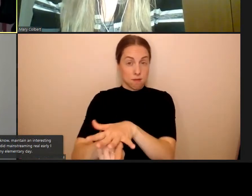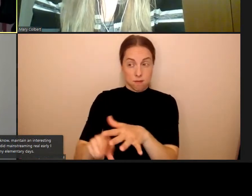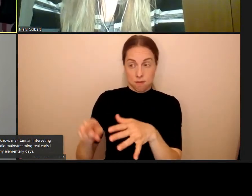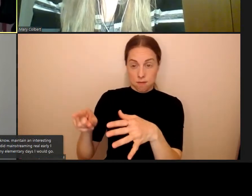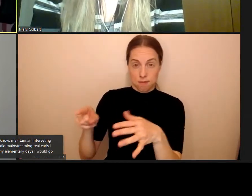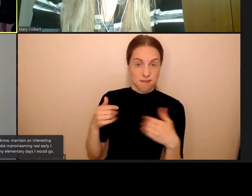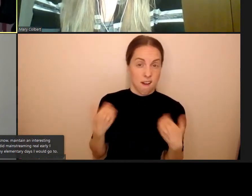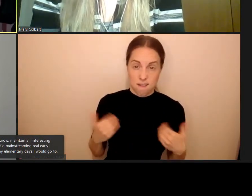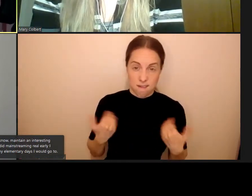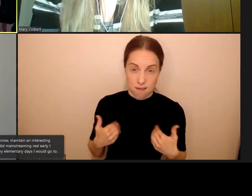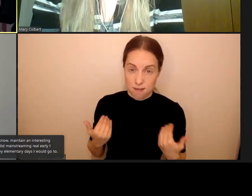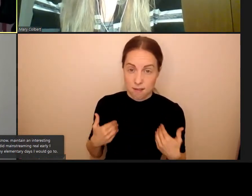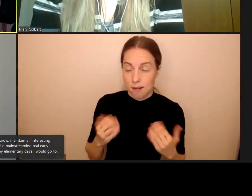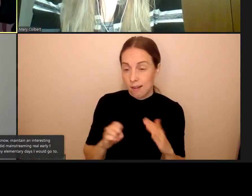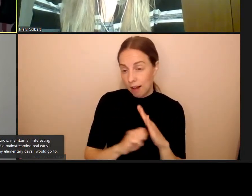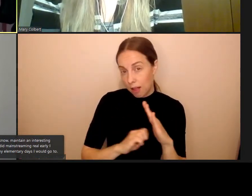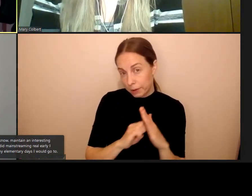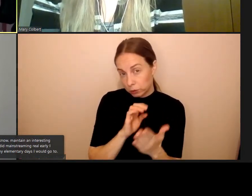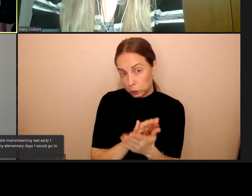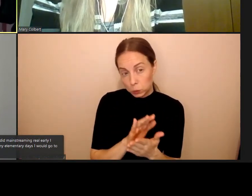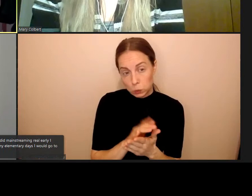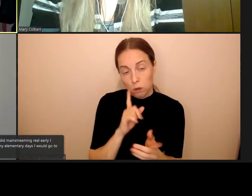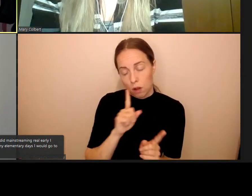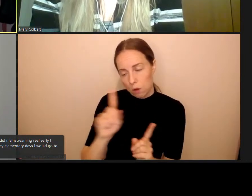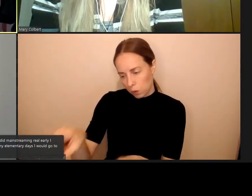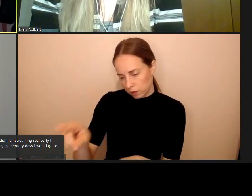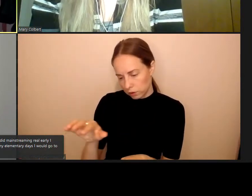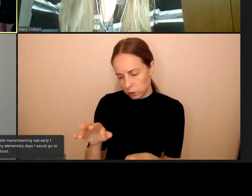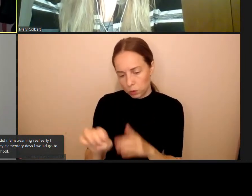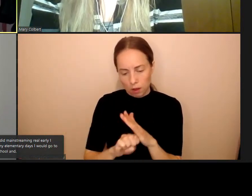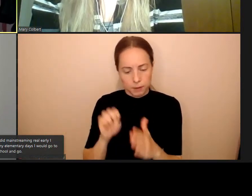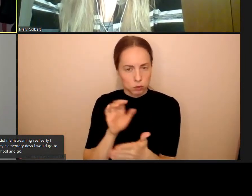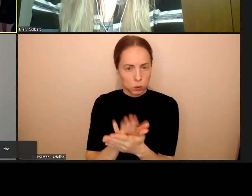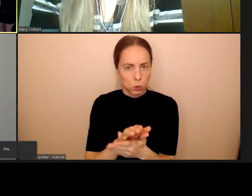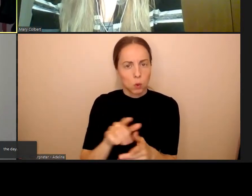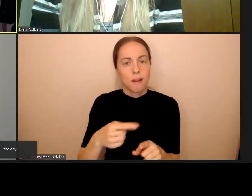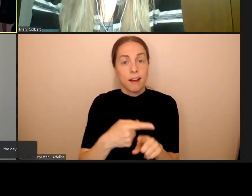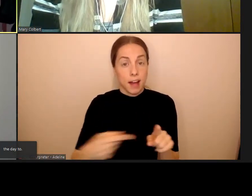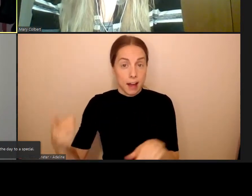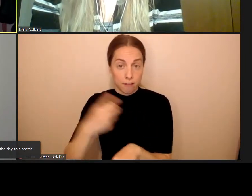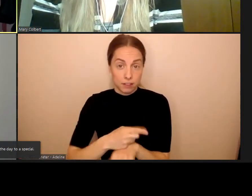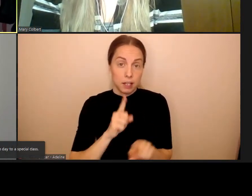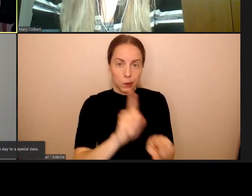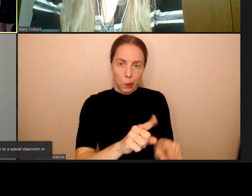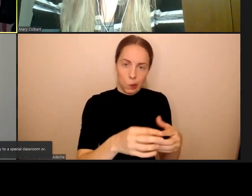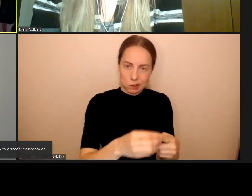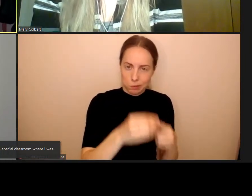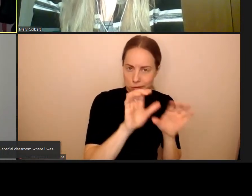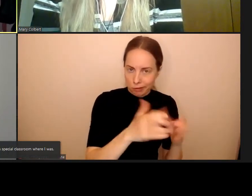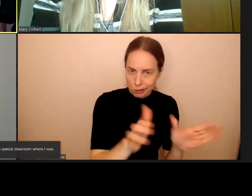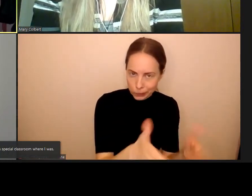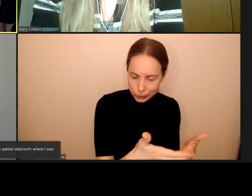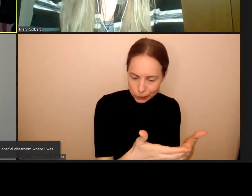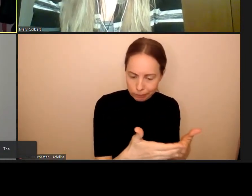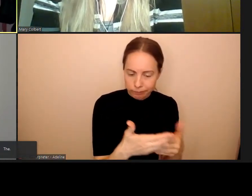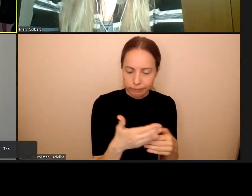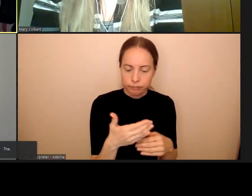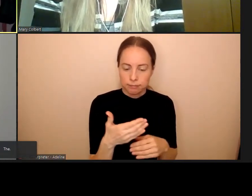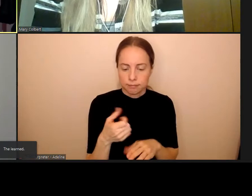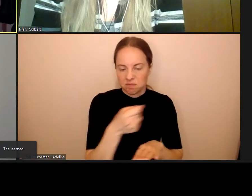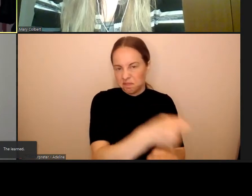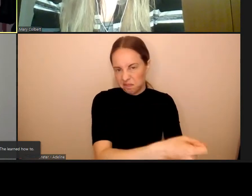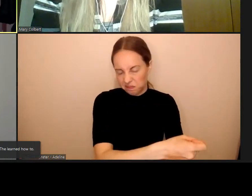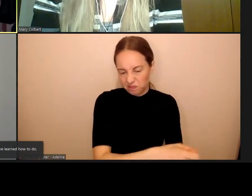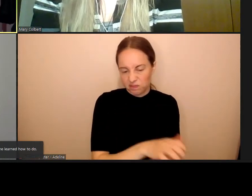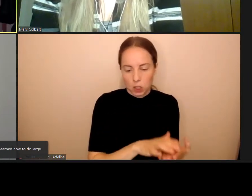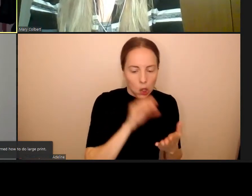would go to a elementary school and go half the day to a special classroom where I learned how to